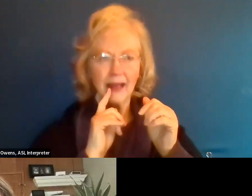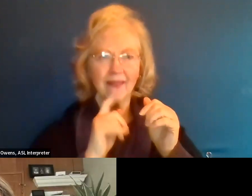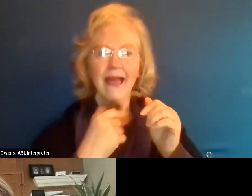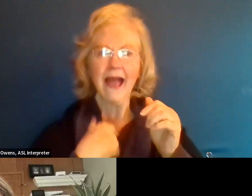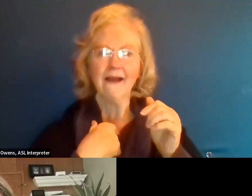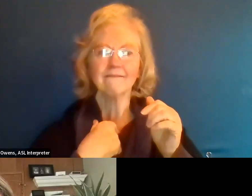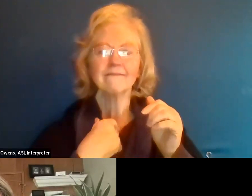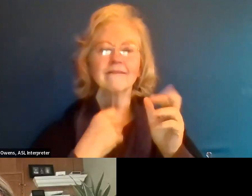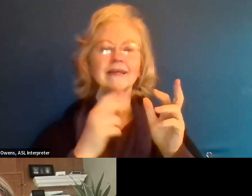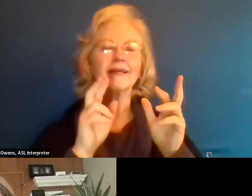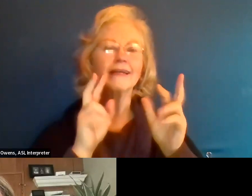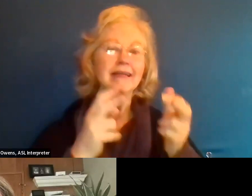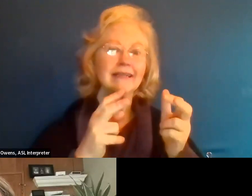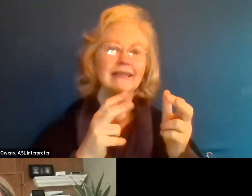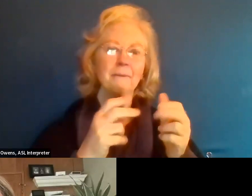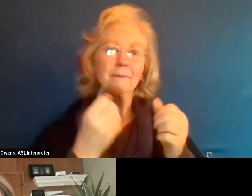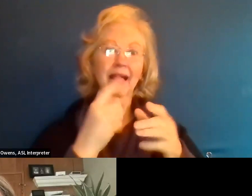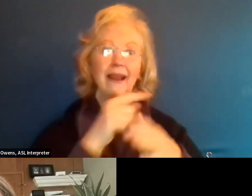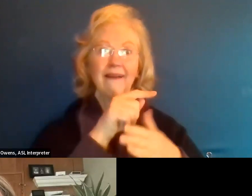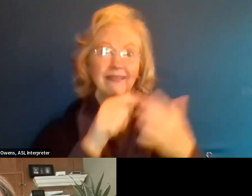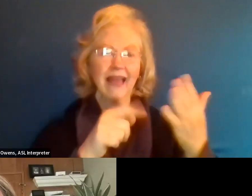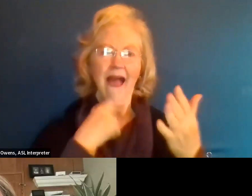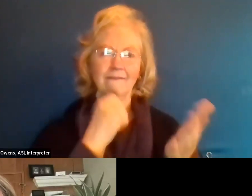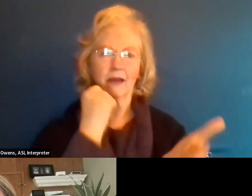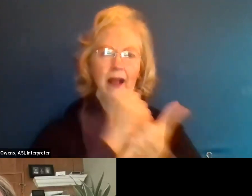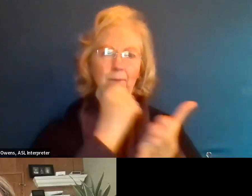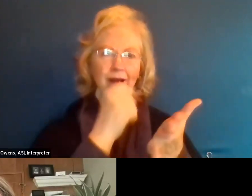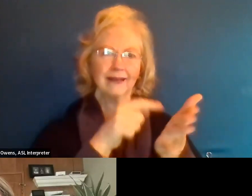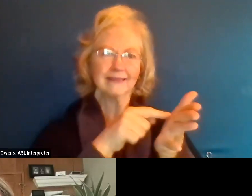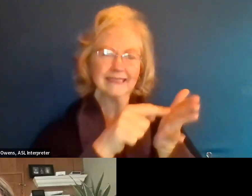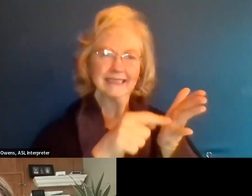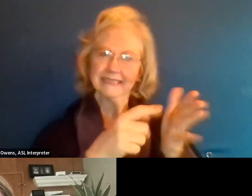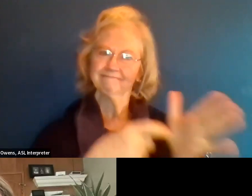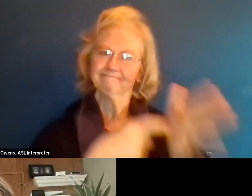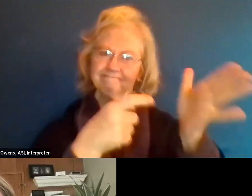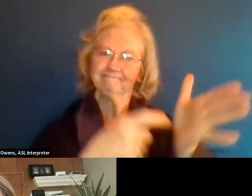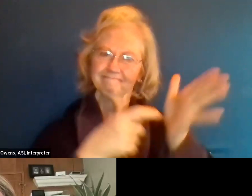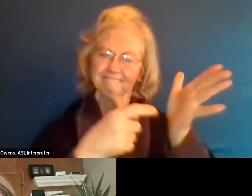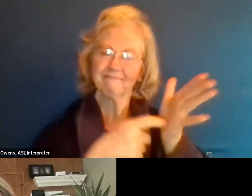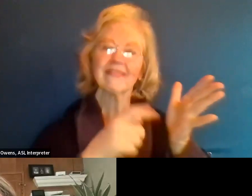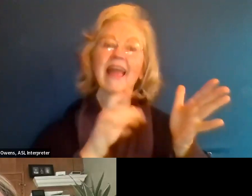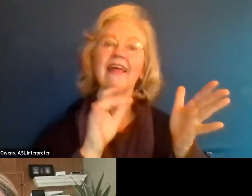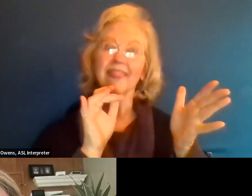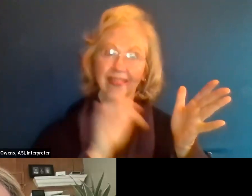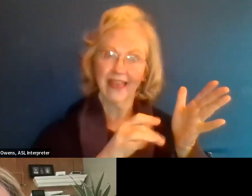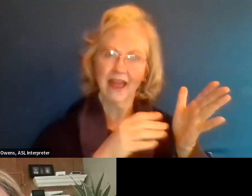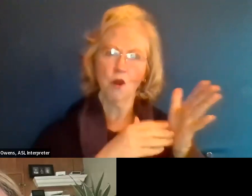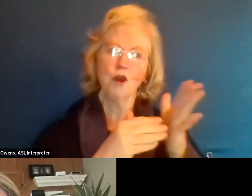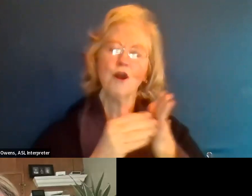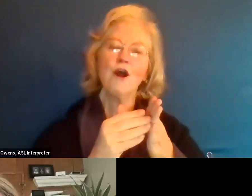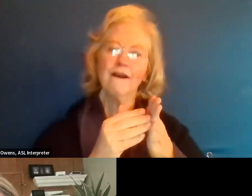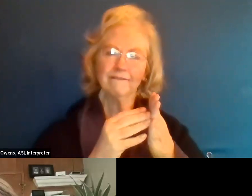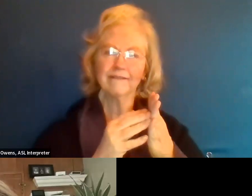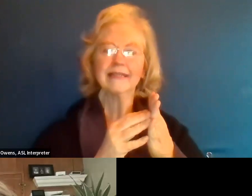copyright specifications on a lot of materials that can unfortunately